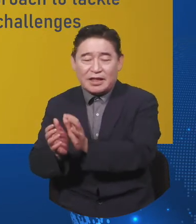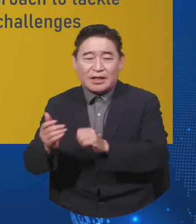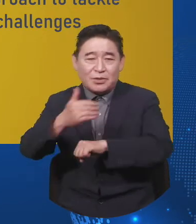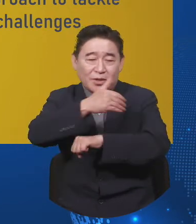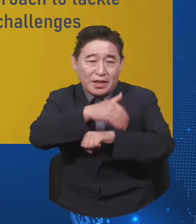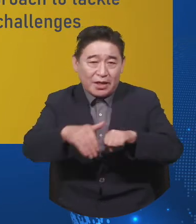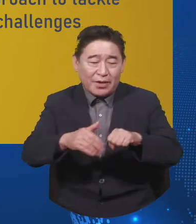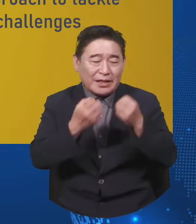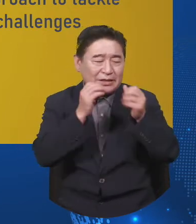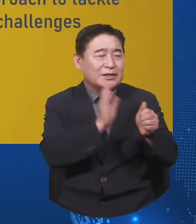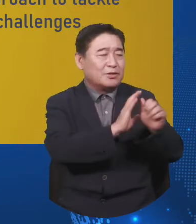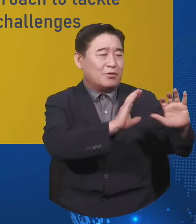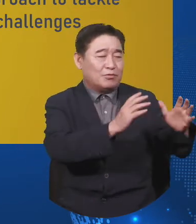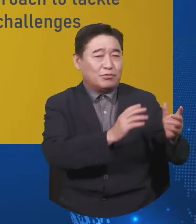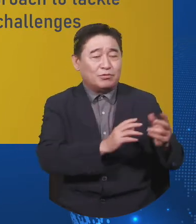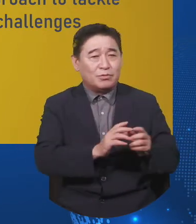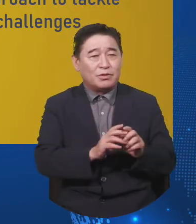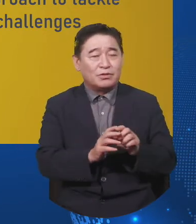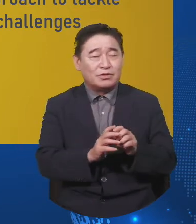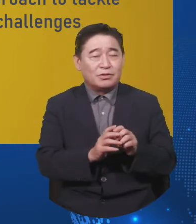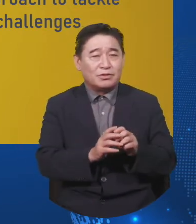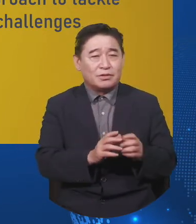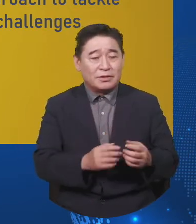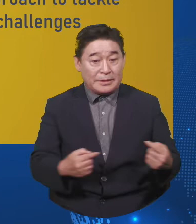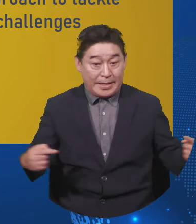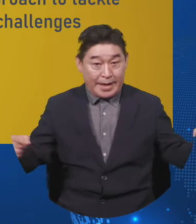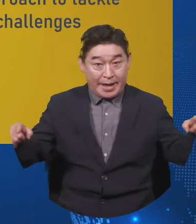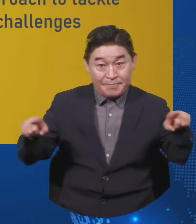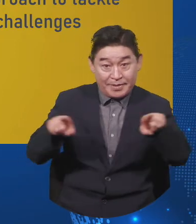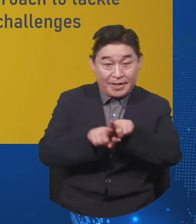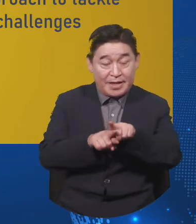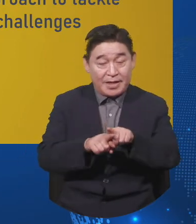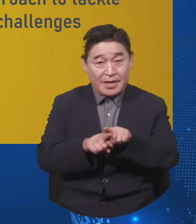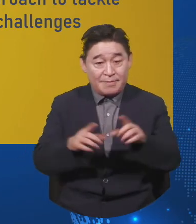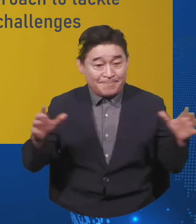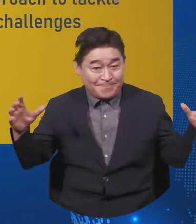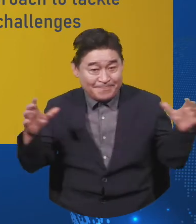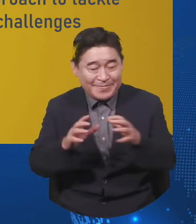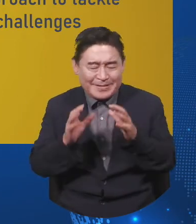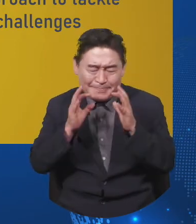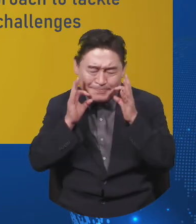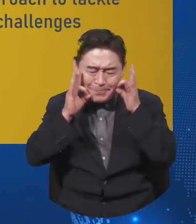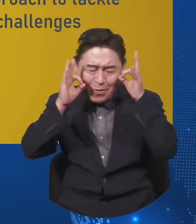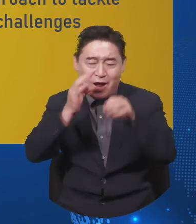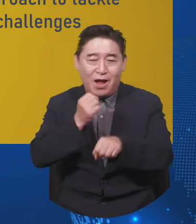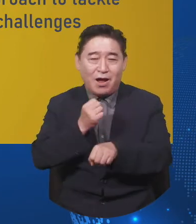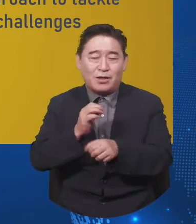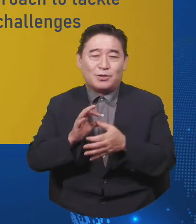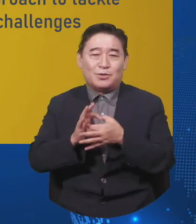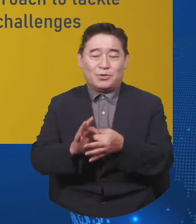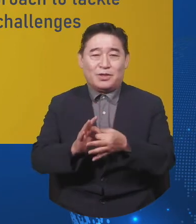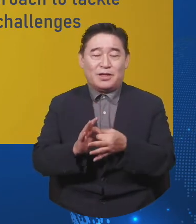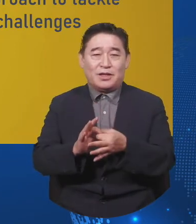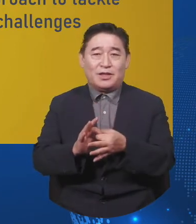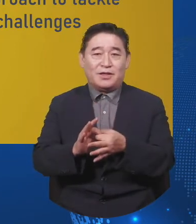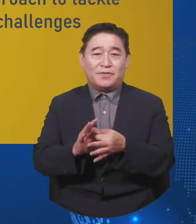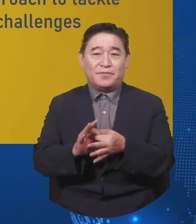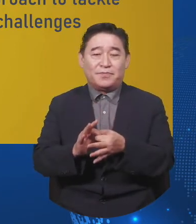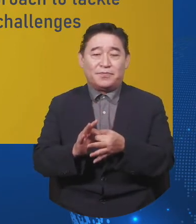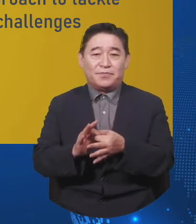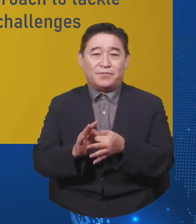to find the synergies between those and the projects enabled by emerging